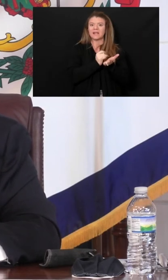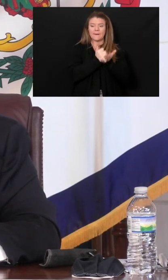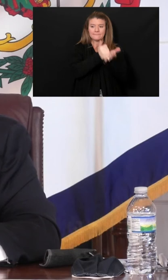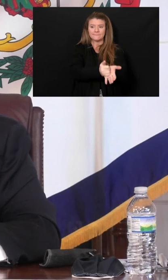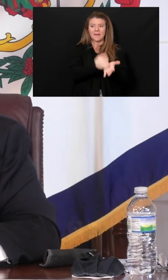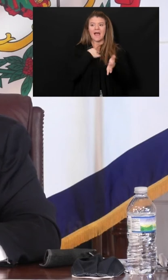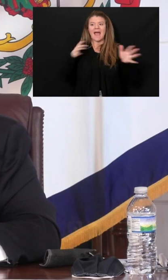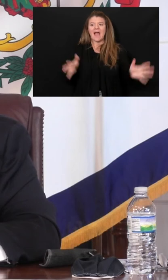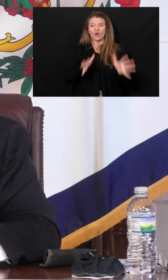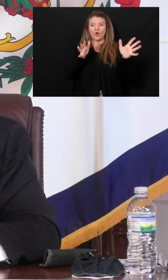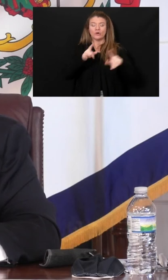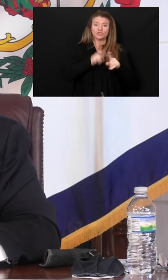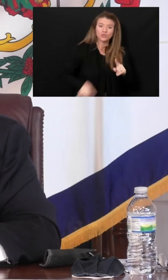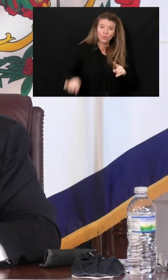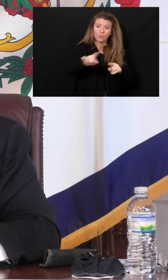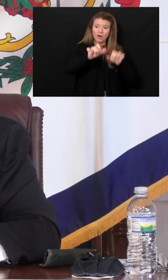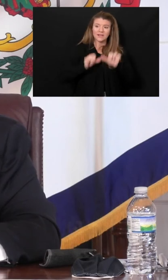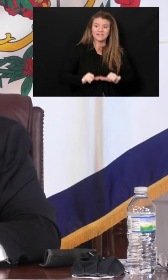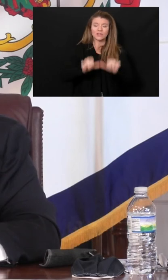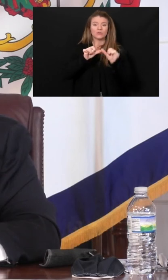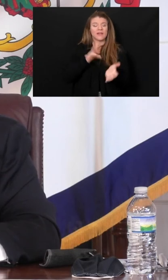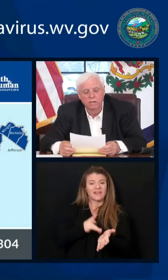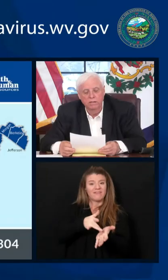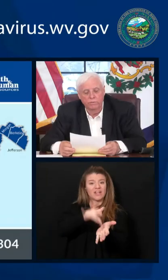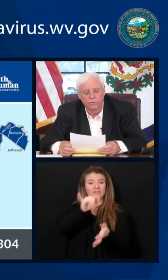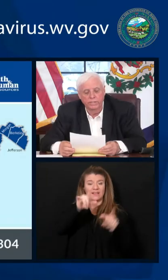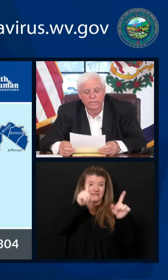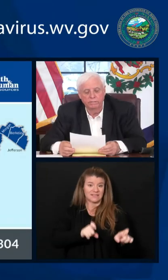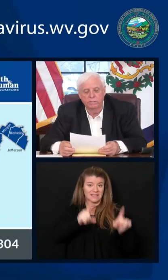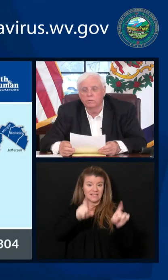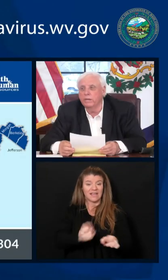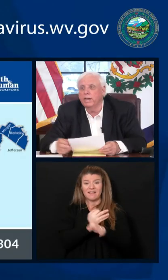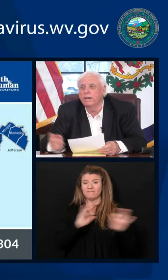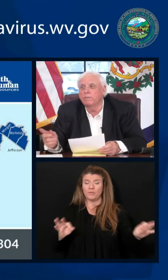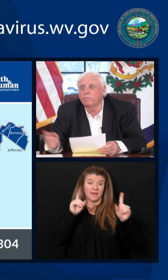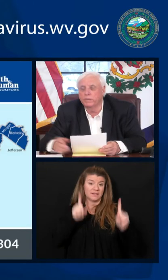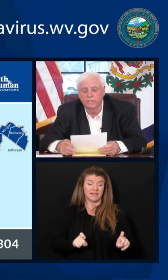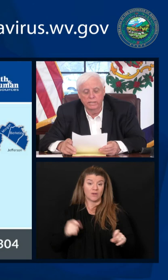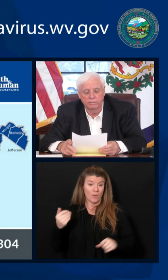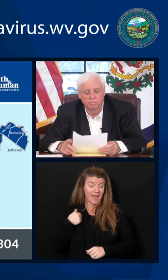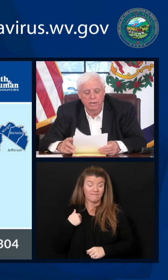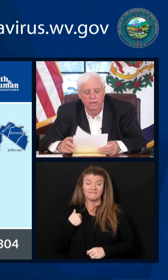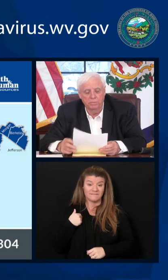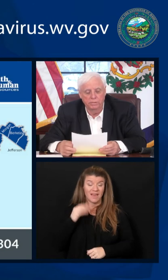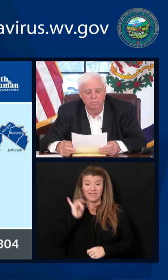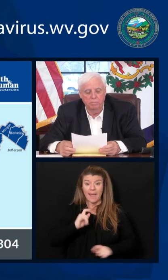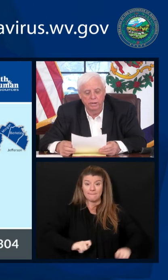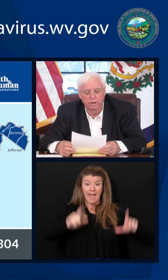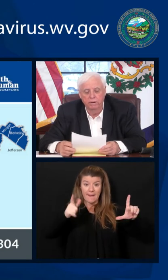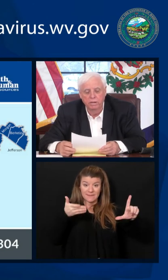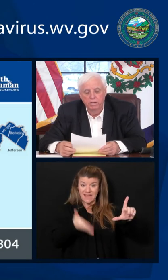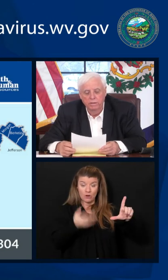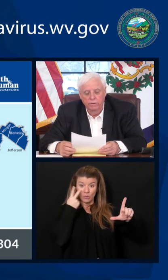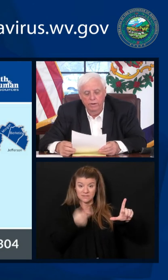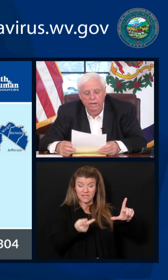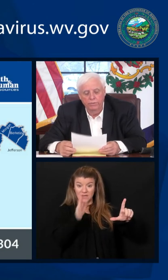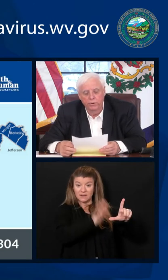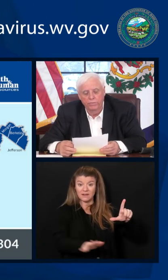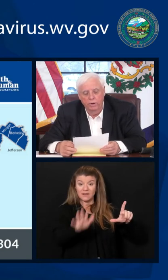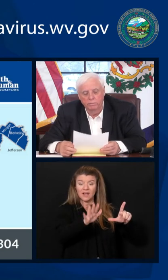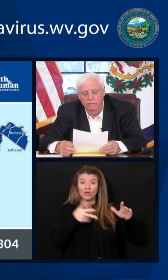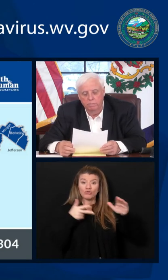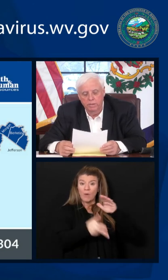to take advantage of the testing, the free testing that we have. Our free testing map is up there. The